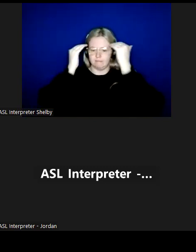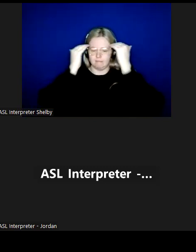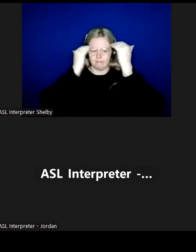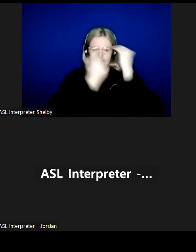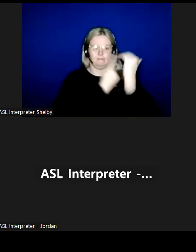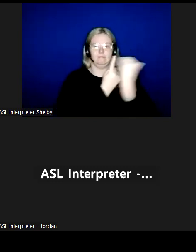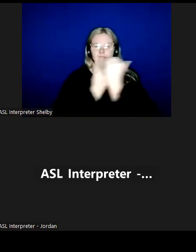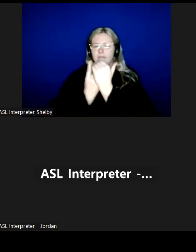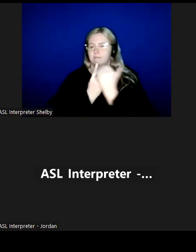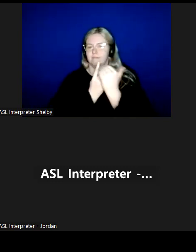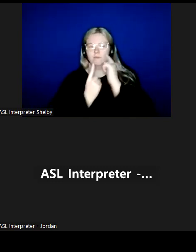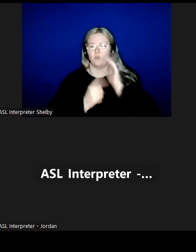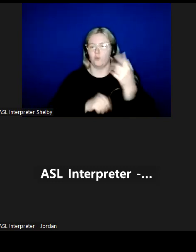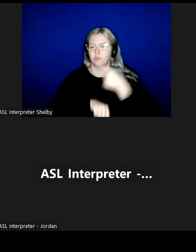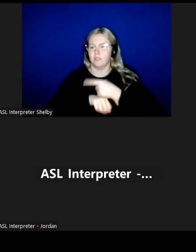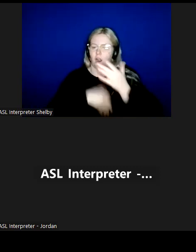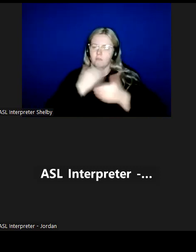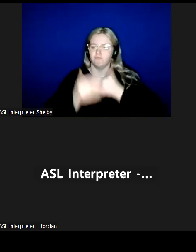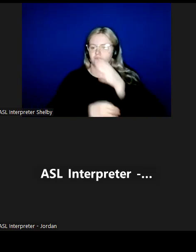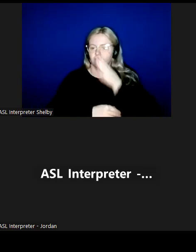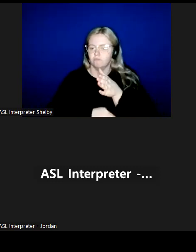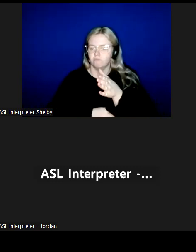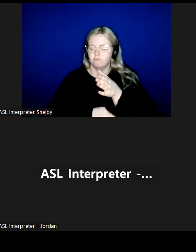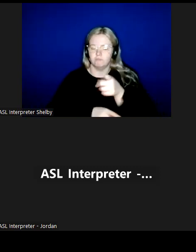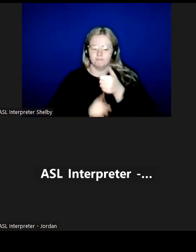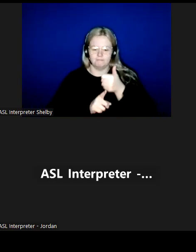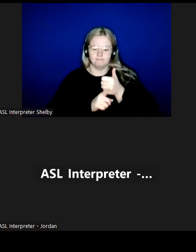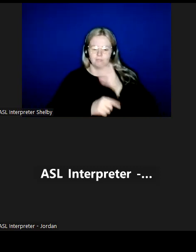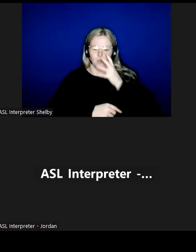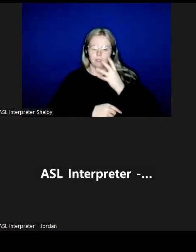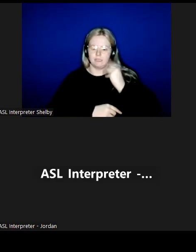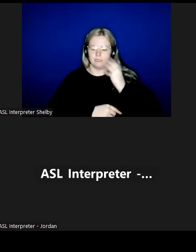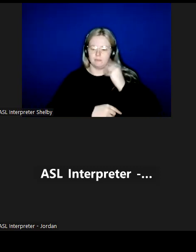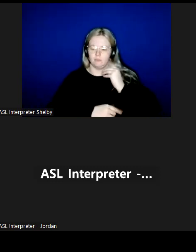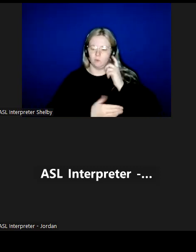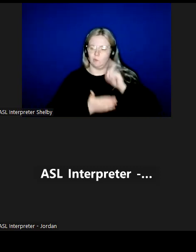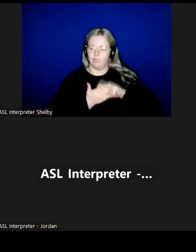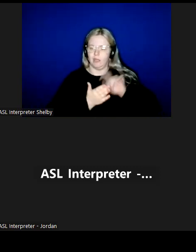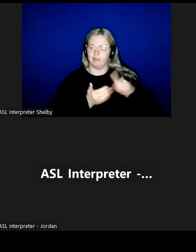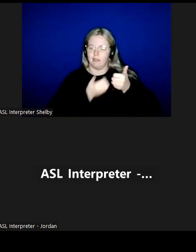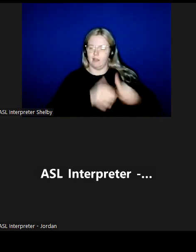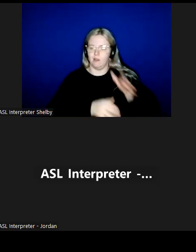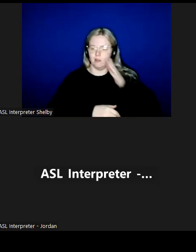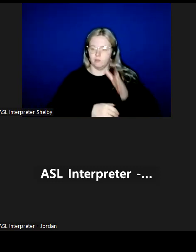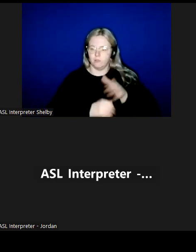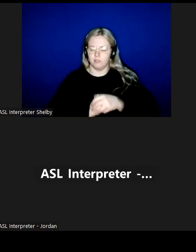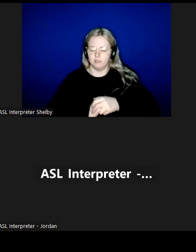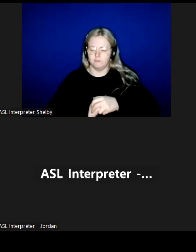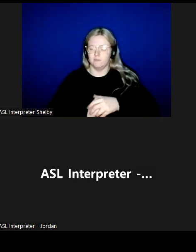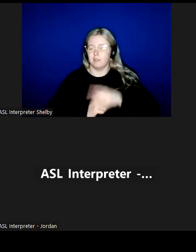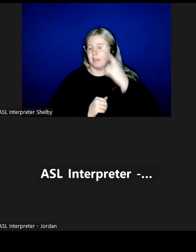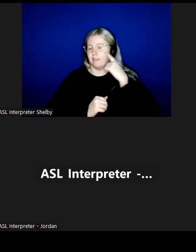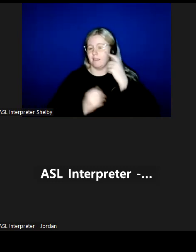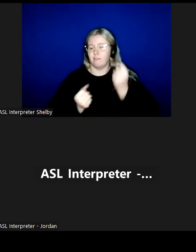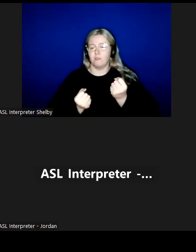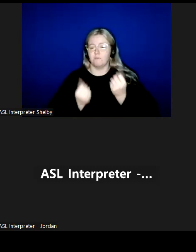your days when you experience that loss. And I find that for a lot of people,